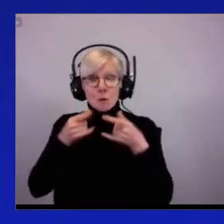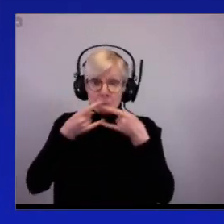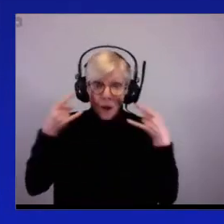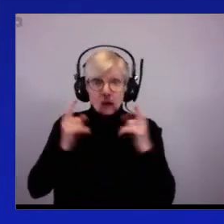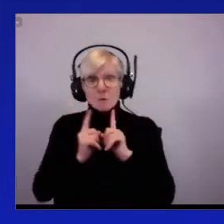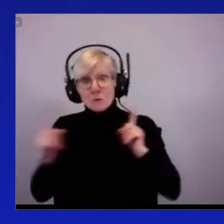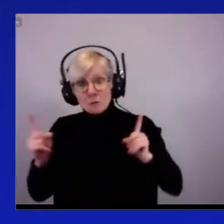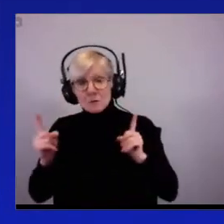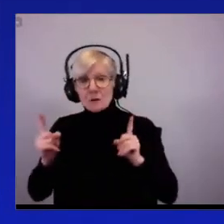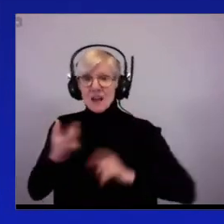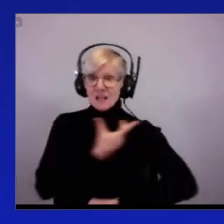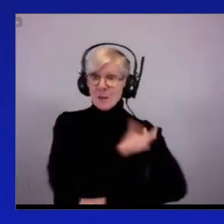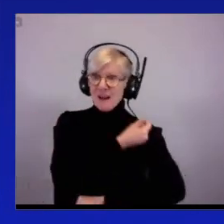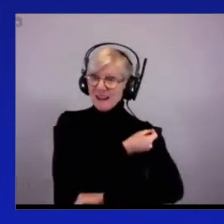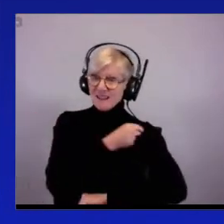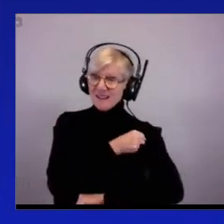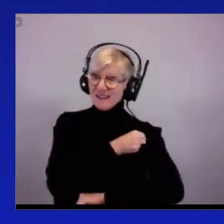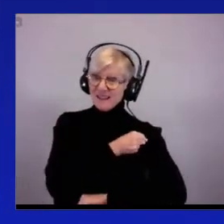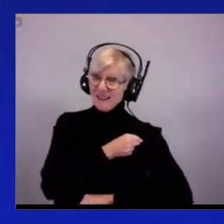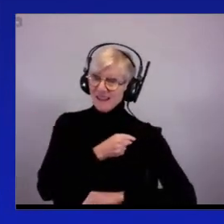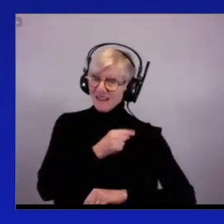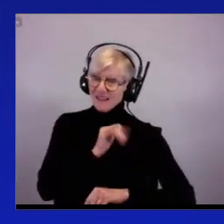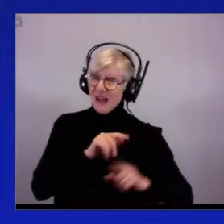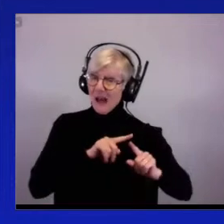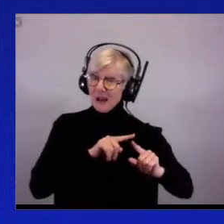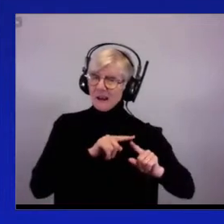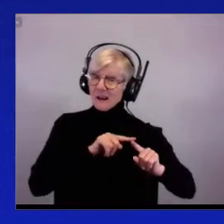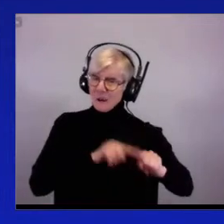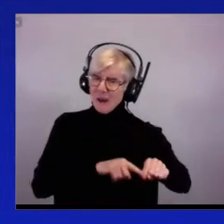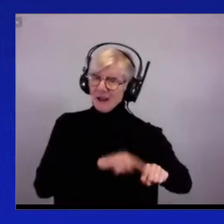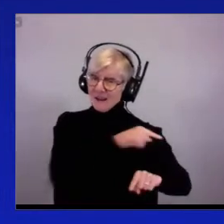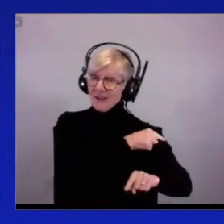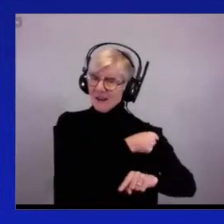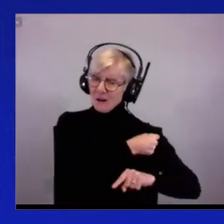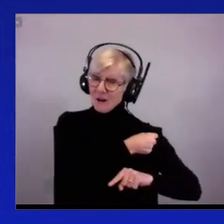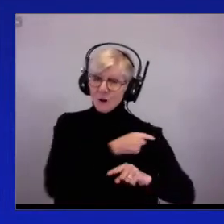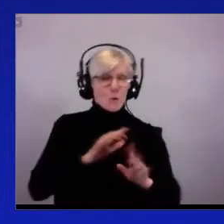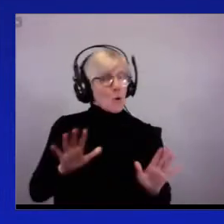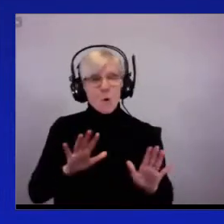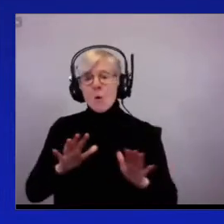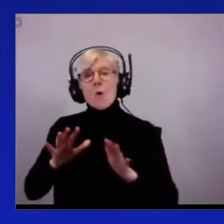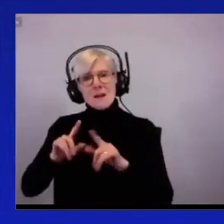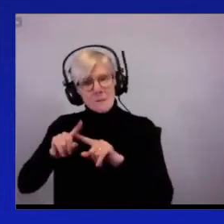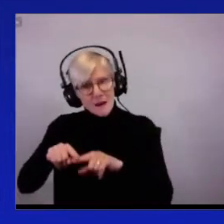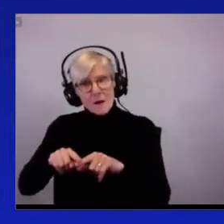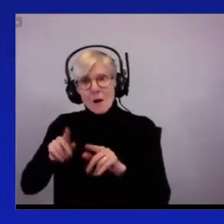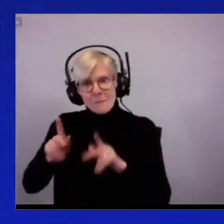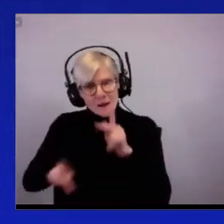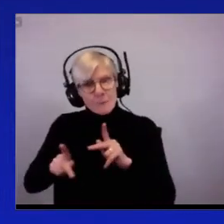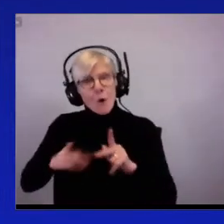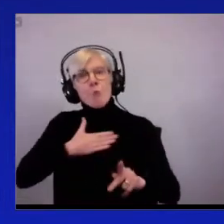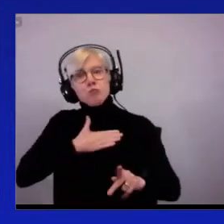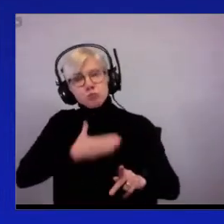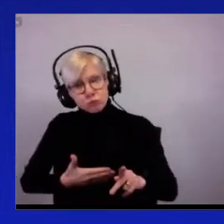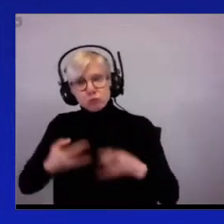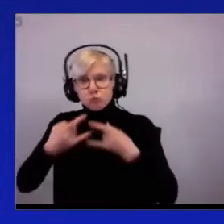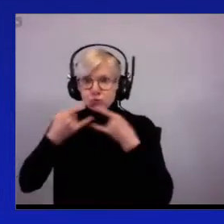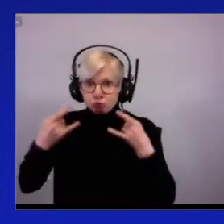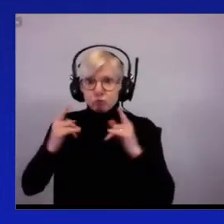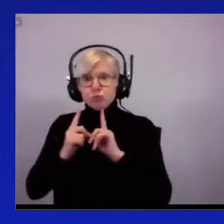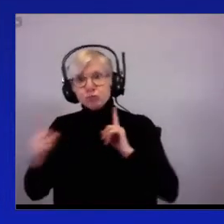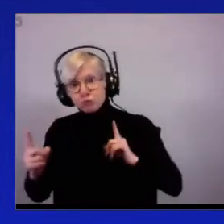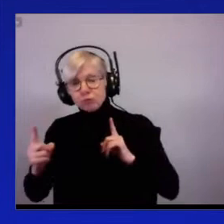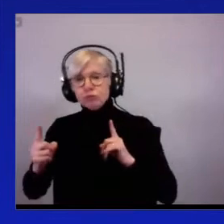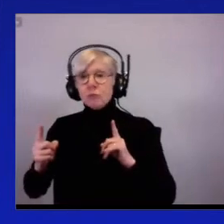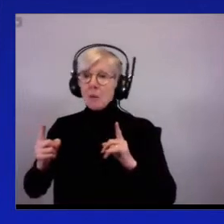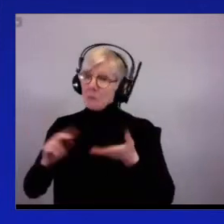on vaccination. We can bring the levels lower that allow us to open schools, that allow us to have businesses more open,